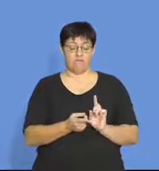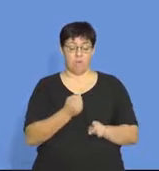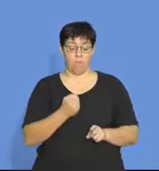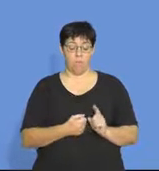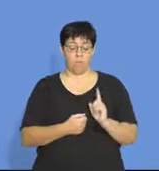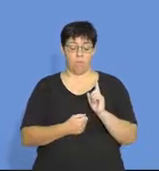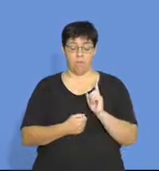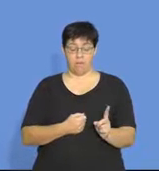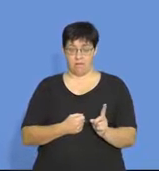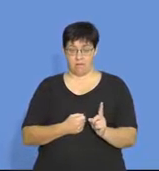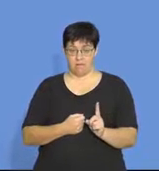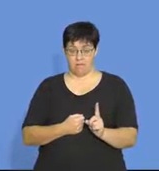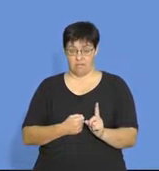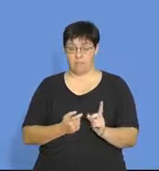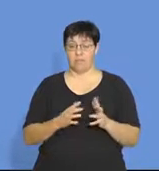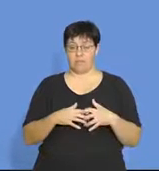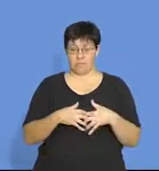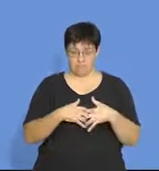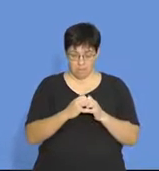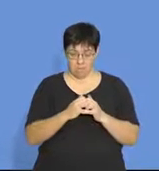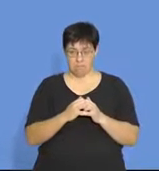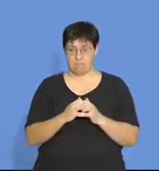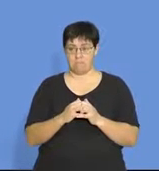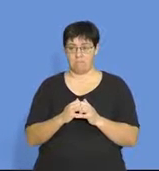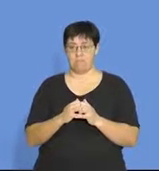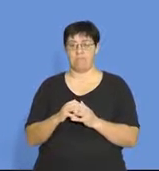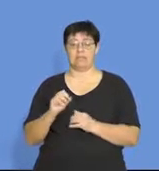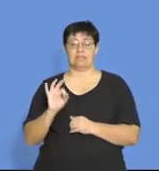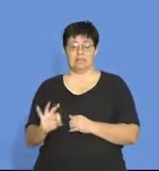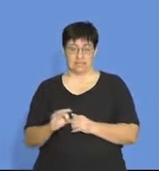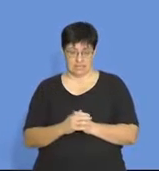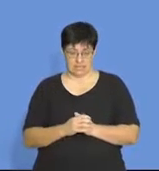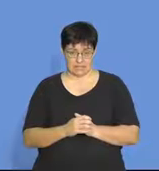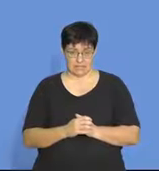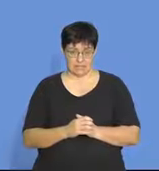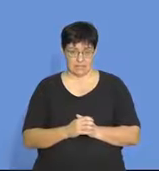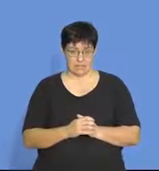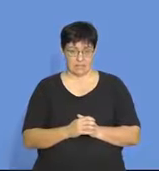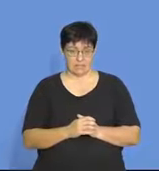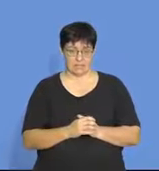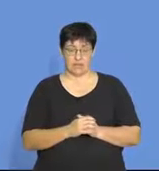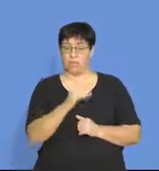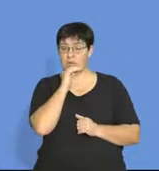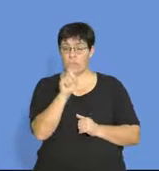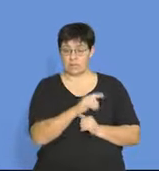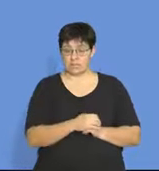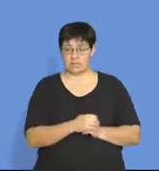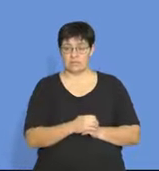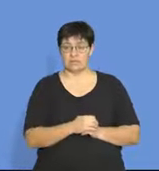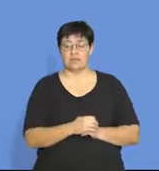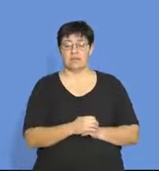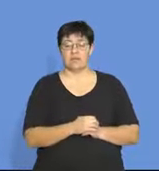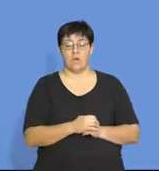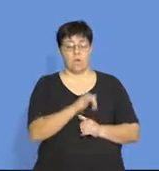equation 1, I create equation 2. So my equation 3, which will be X